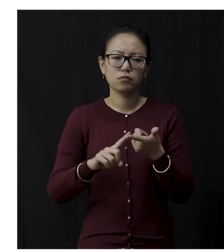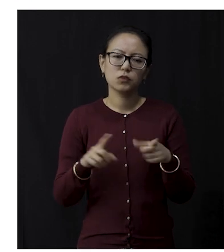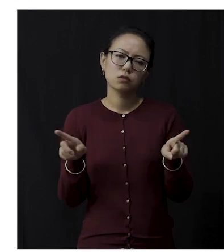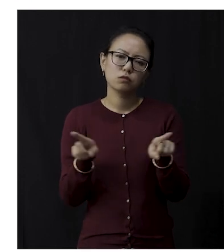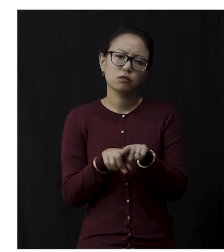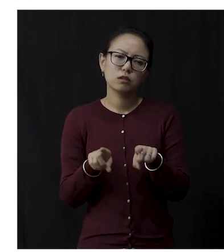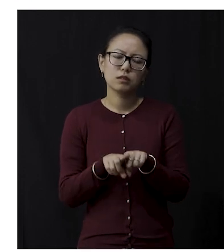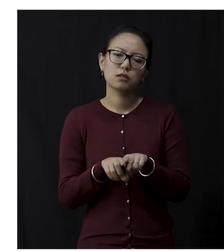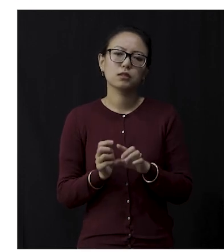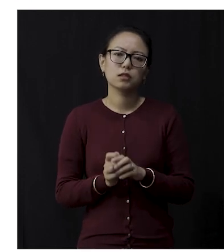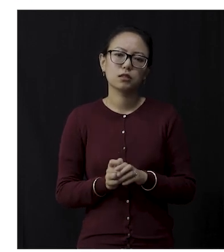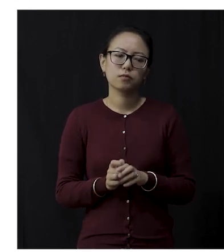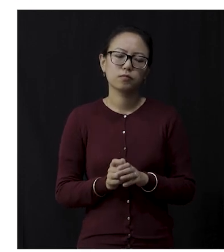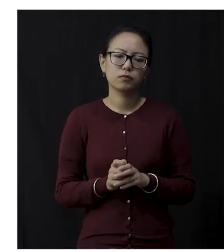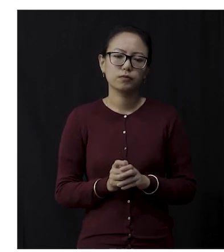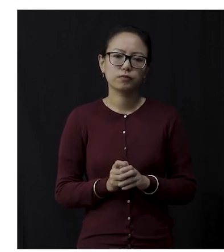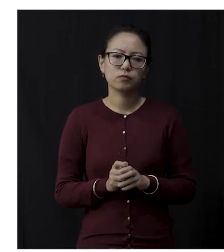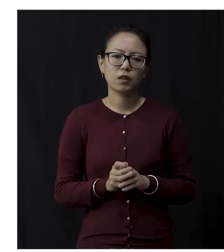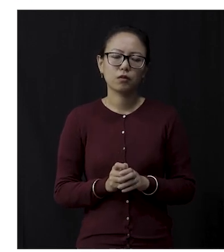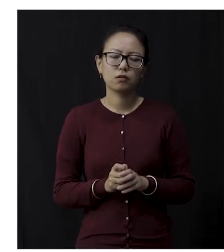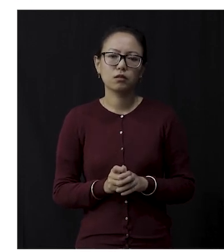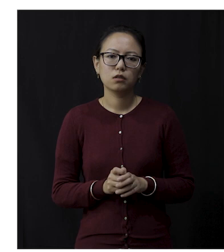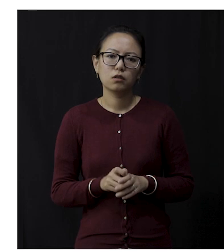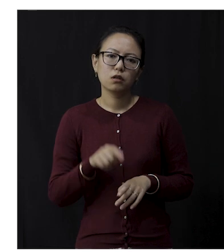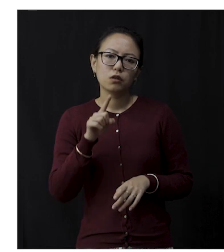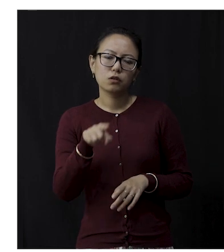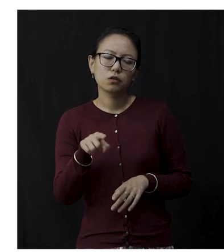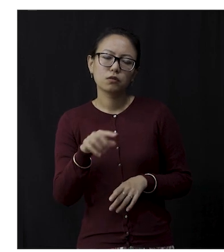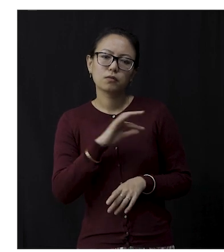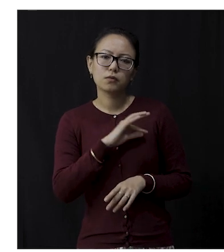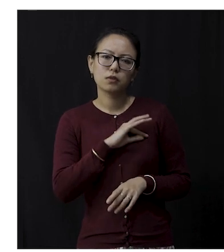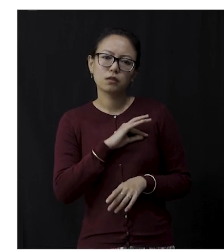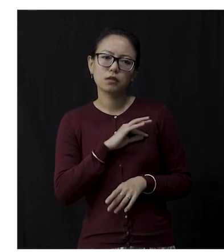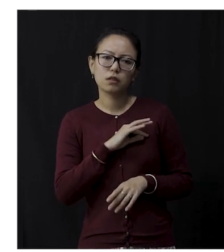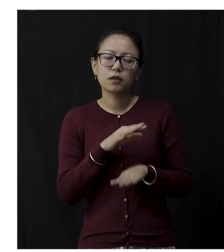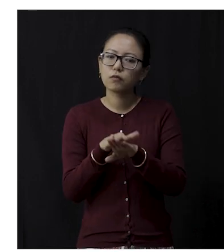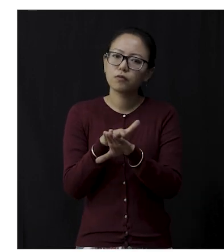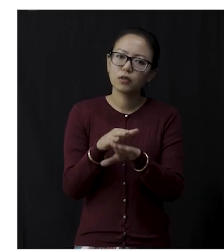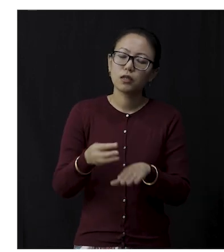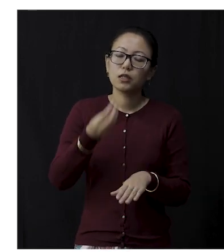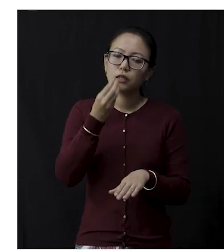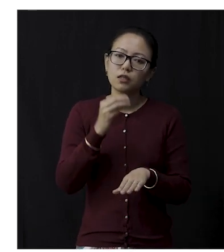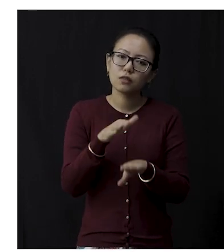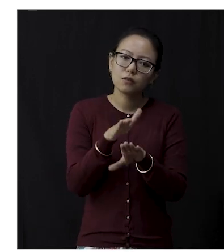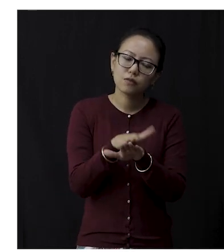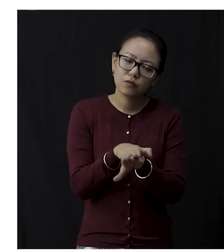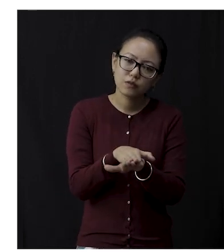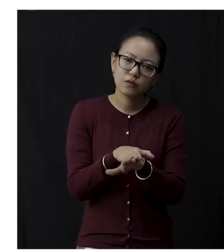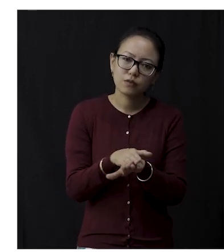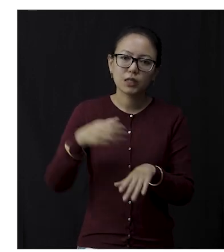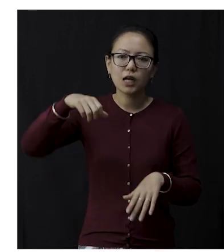like fish, we like meat. So students, we fall under this